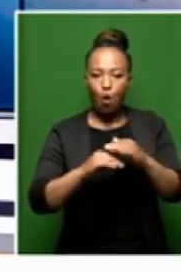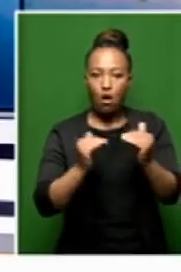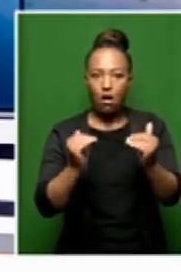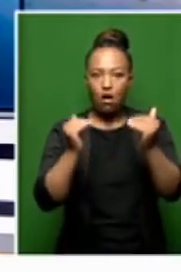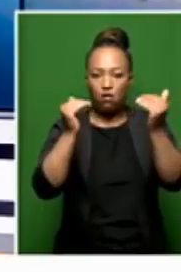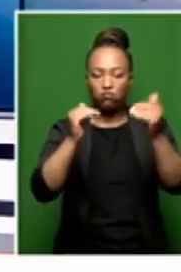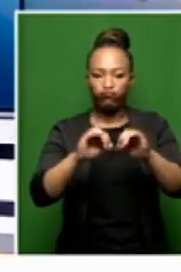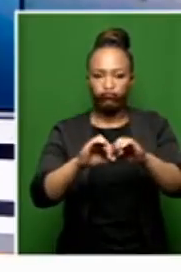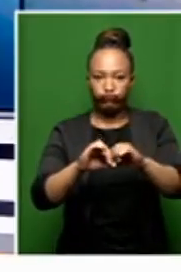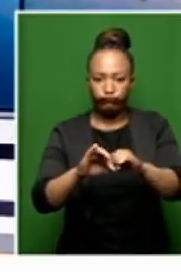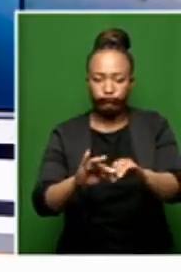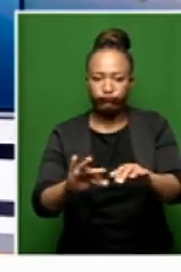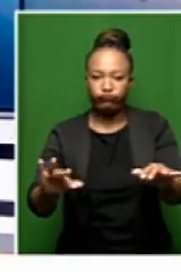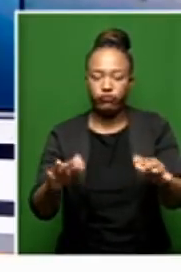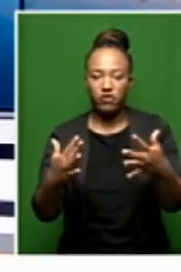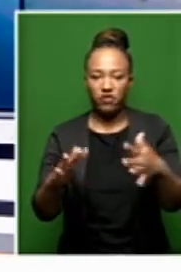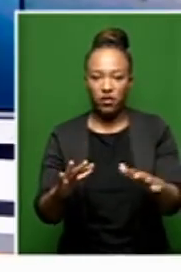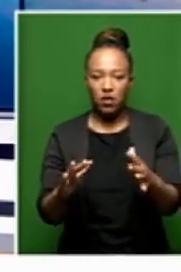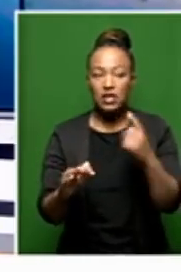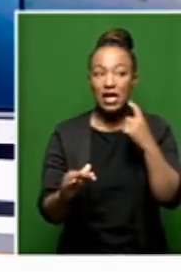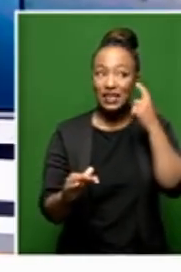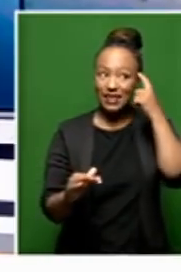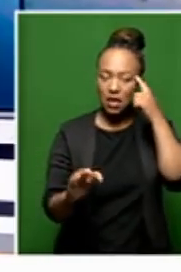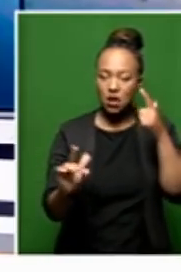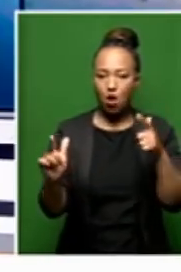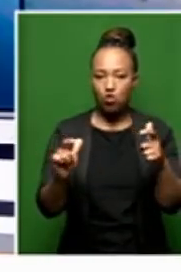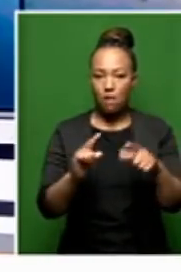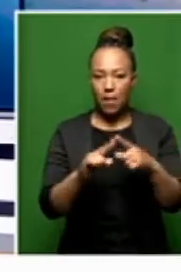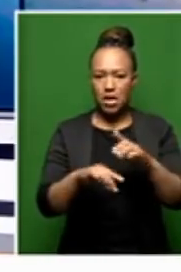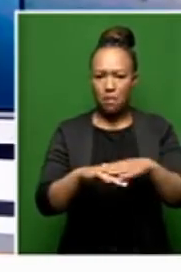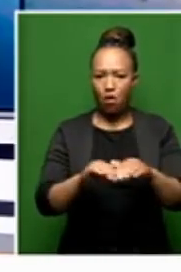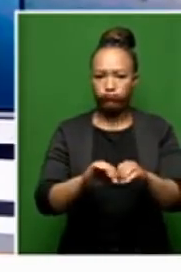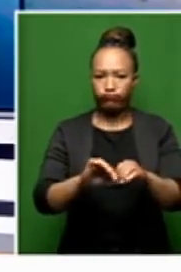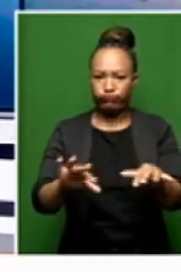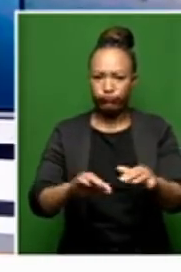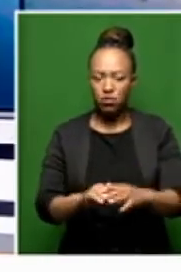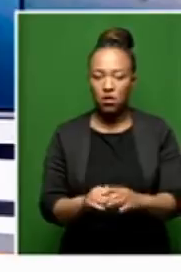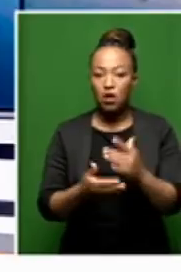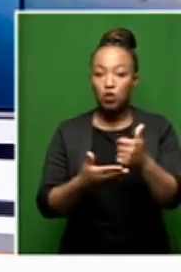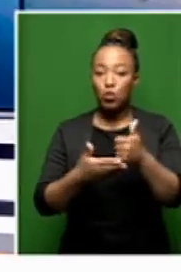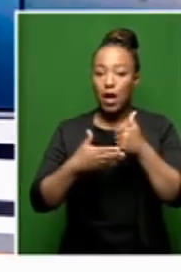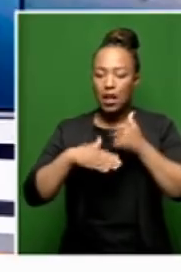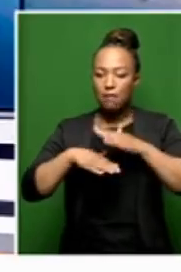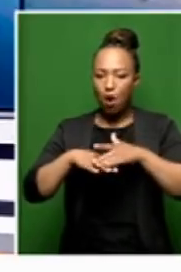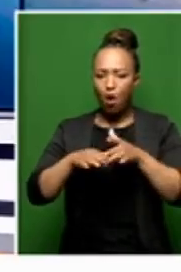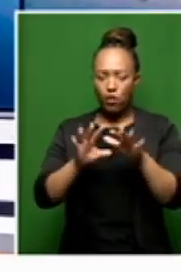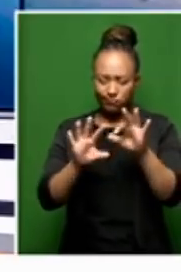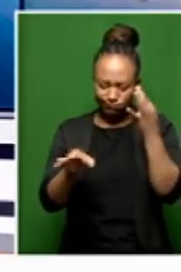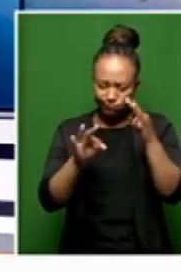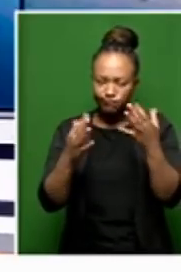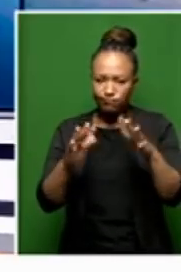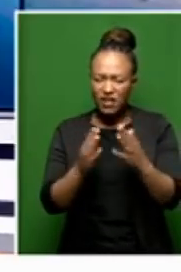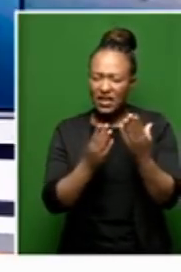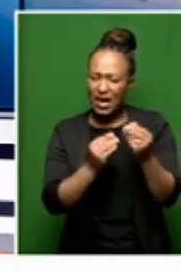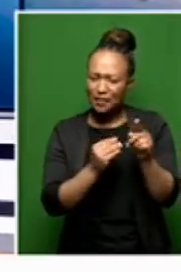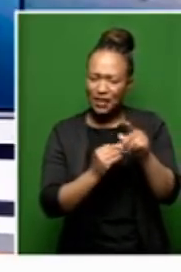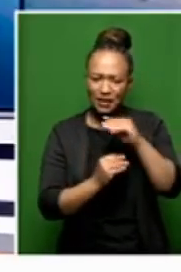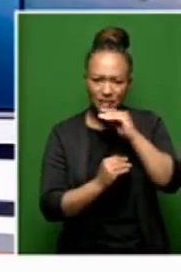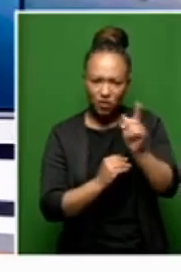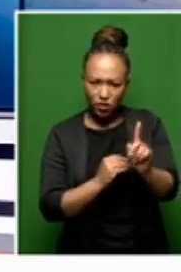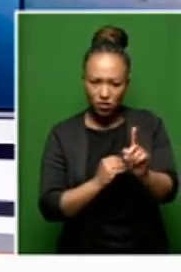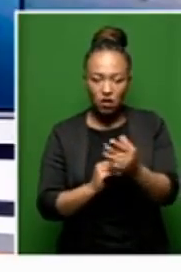at which the spread of the virus is considered to be under control. So to help us unpack some of these figures, what they actually mean,